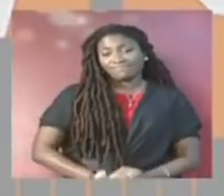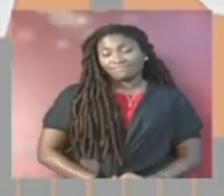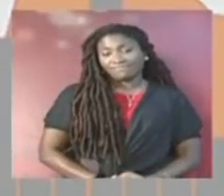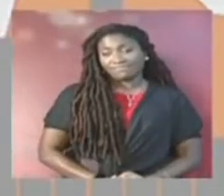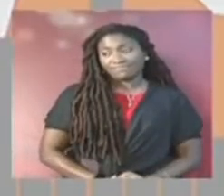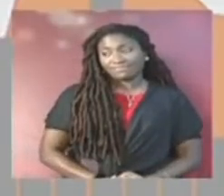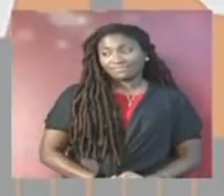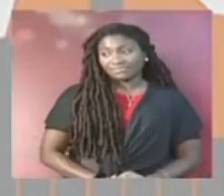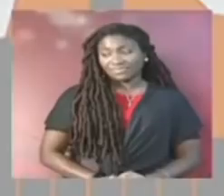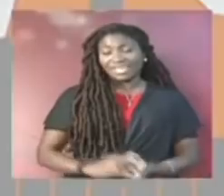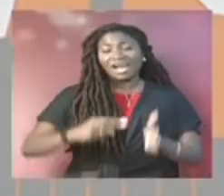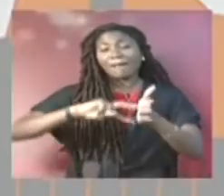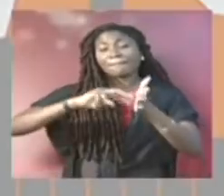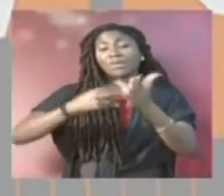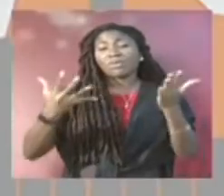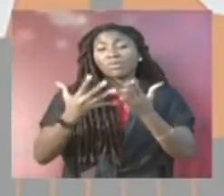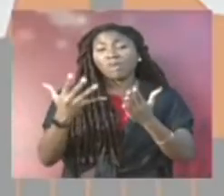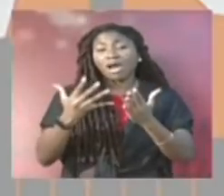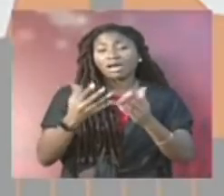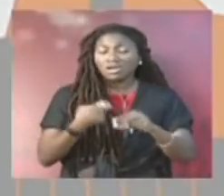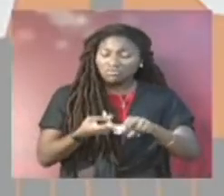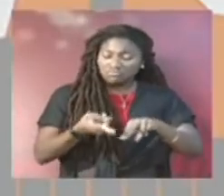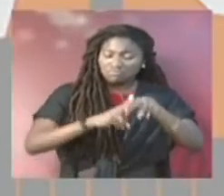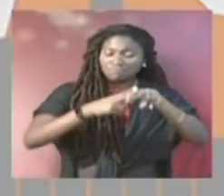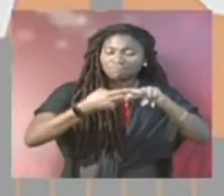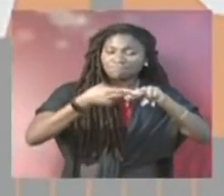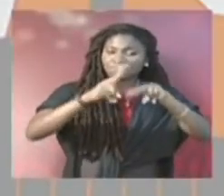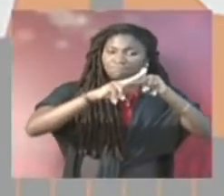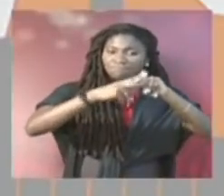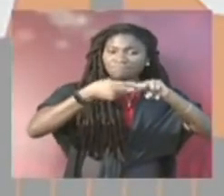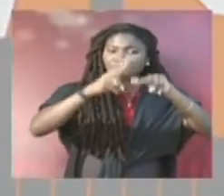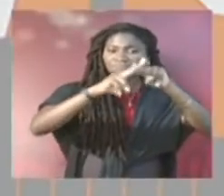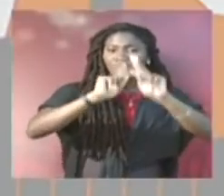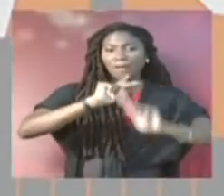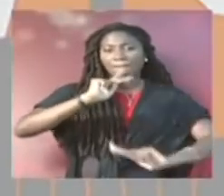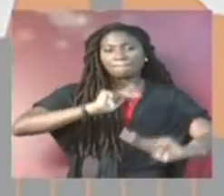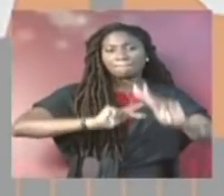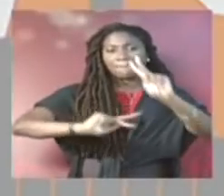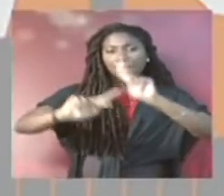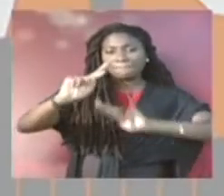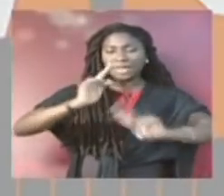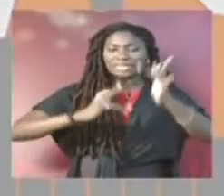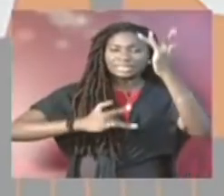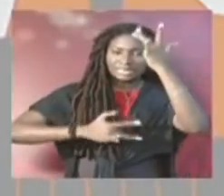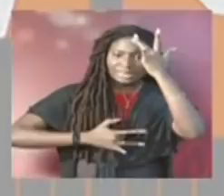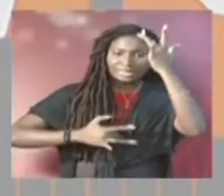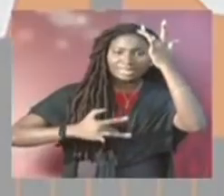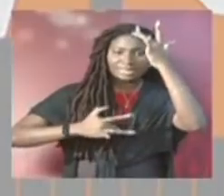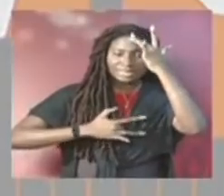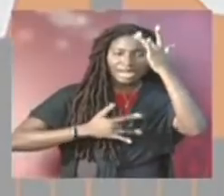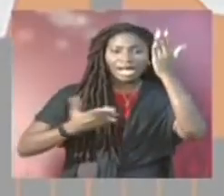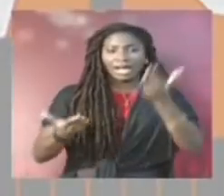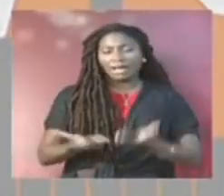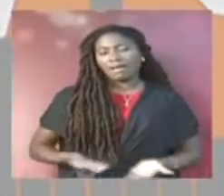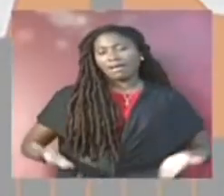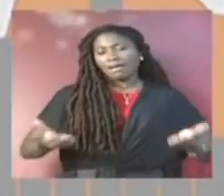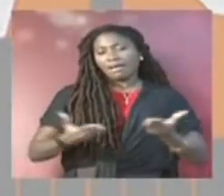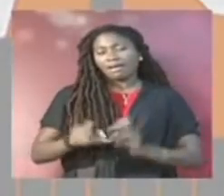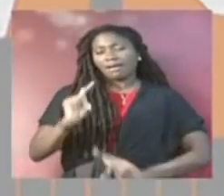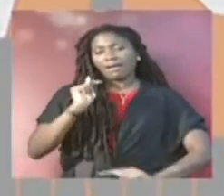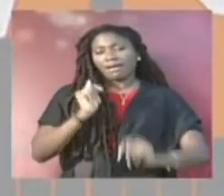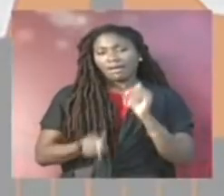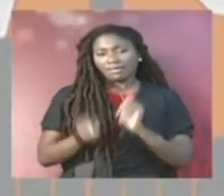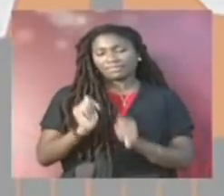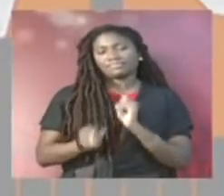reflects growing numbers or growing proportions of people positive in the population, although that's not the proportion in the population. That's the